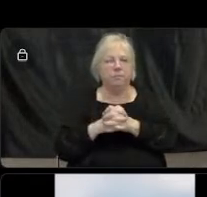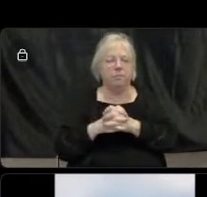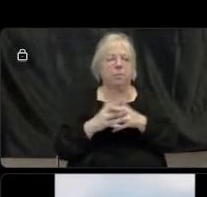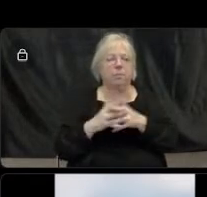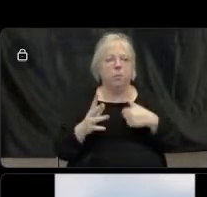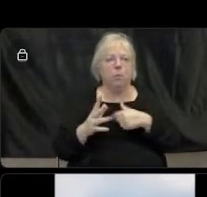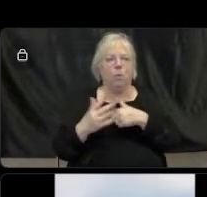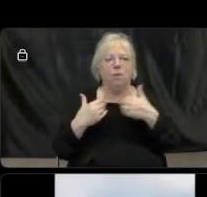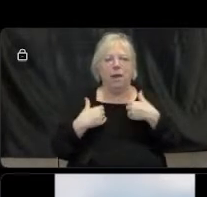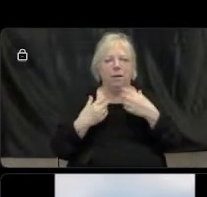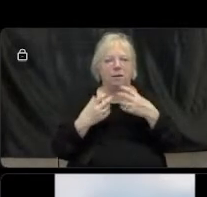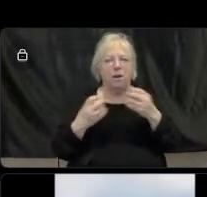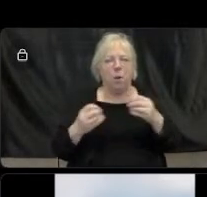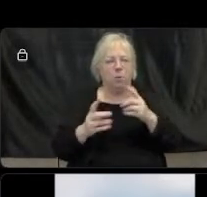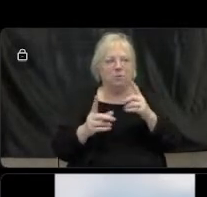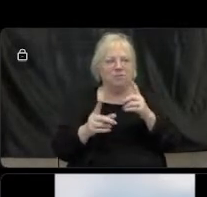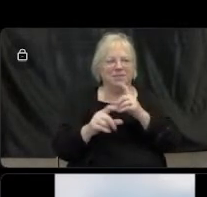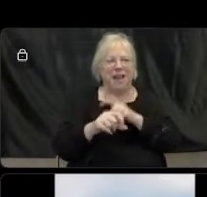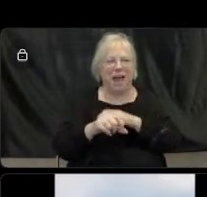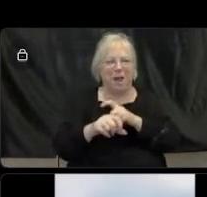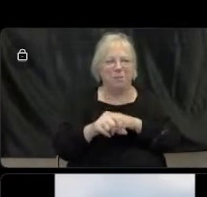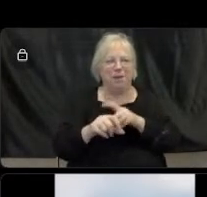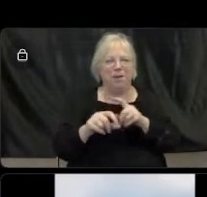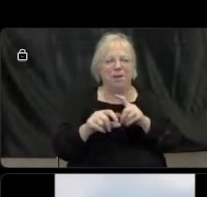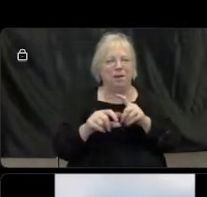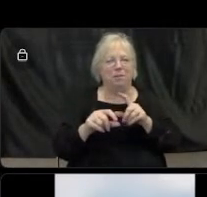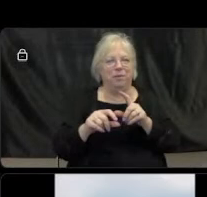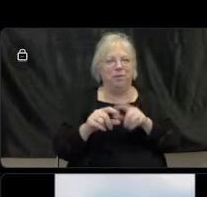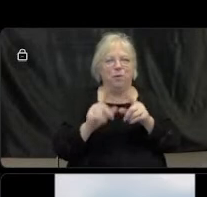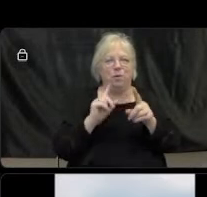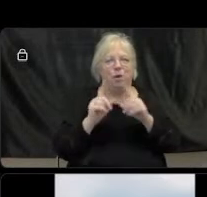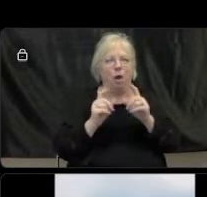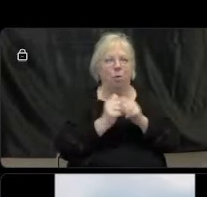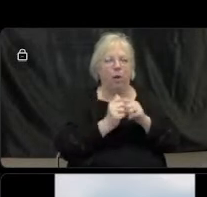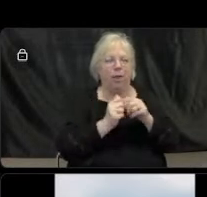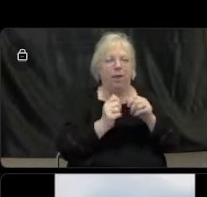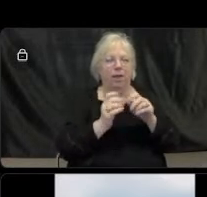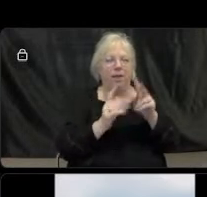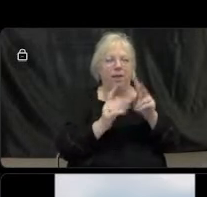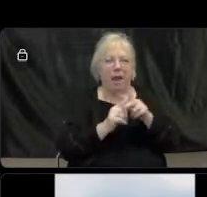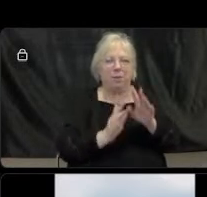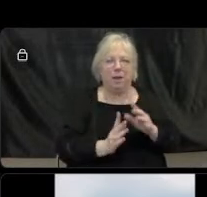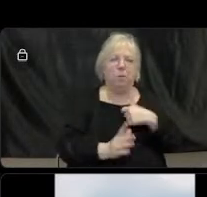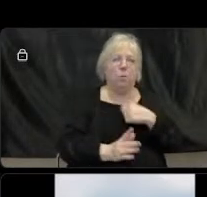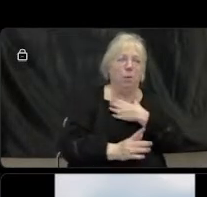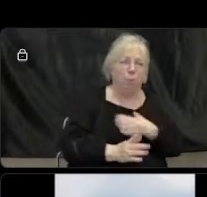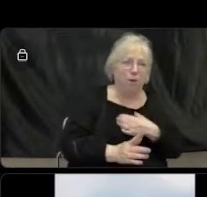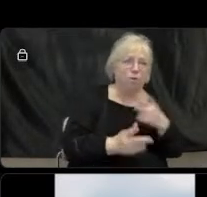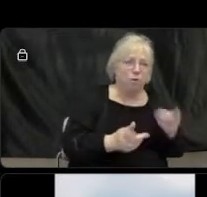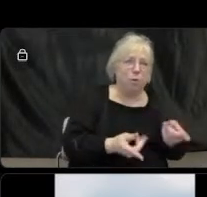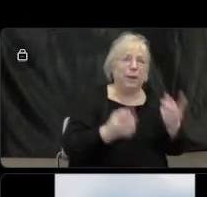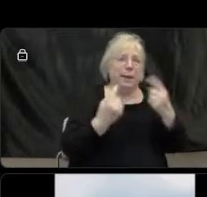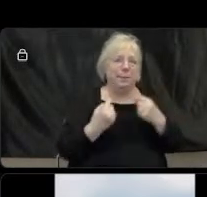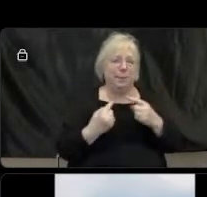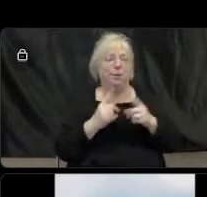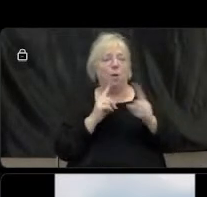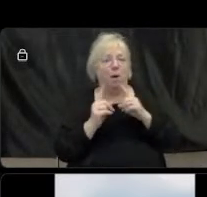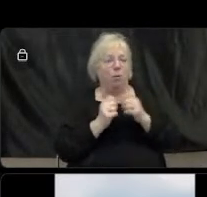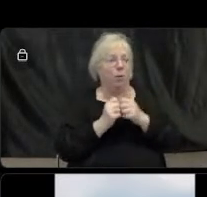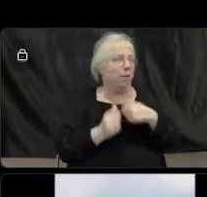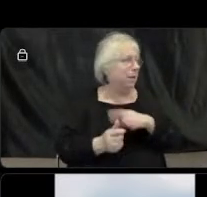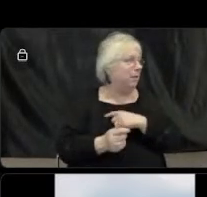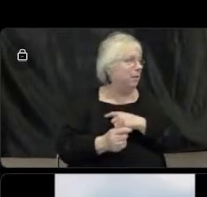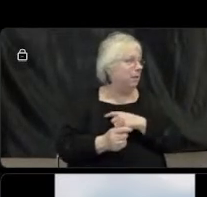we have had no time to be able to talk to you. We wish you had come and talked to us, and we could